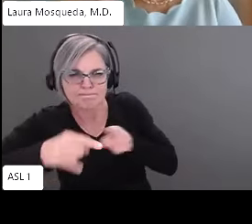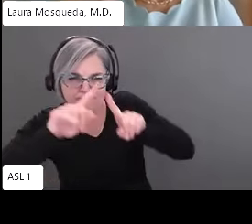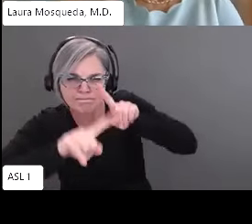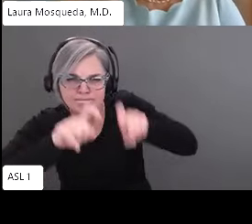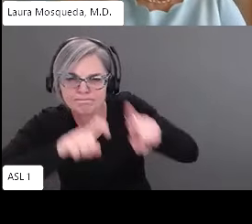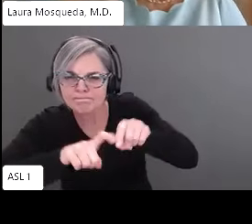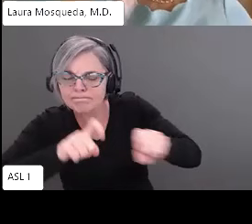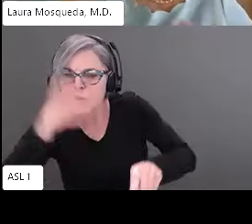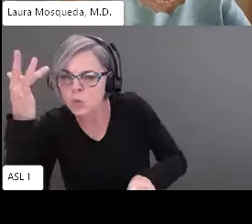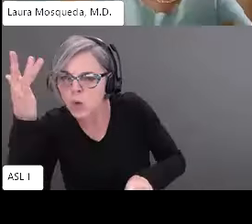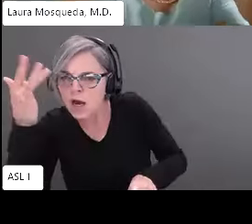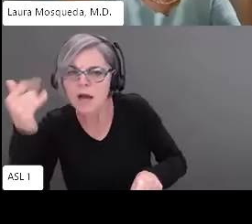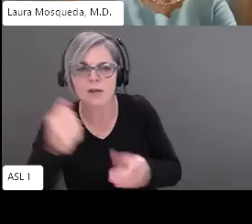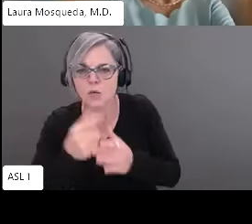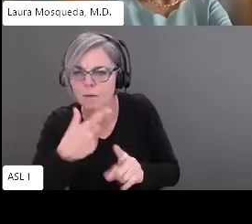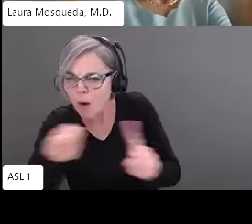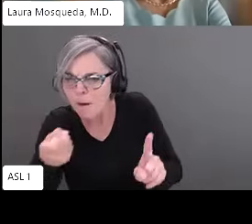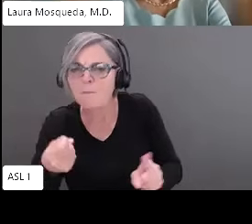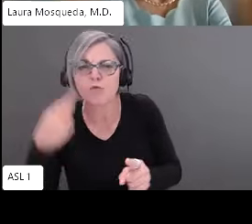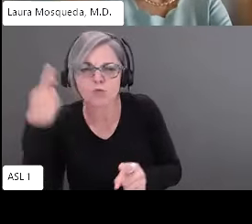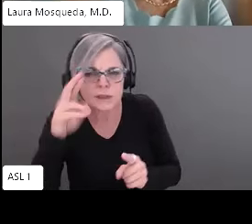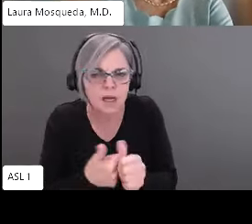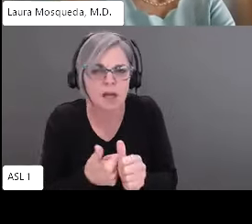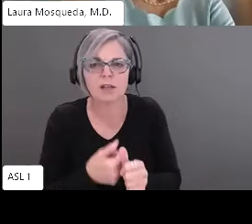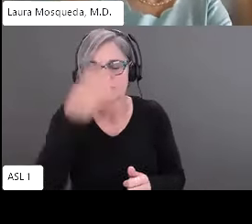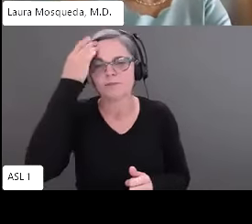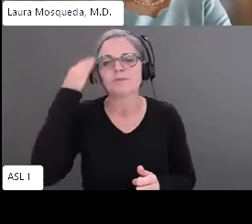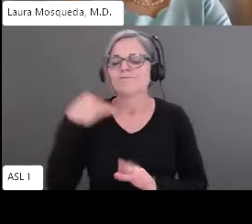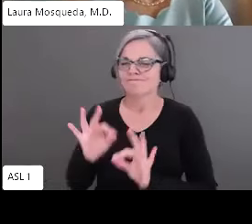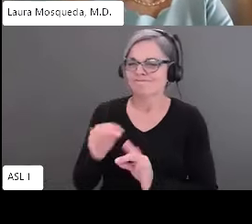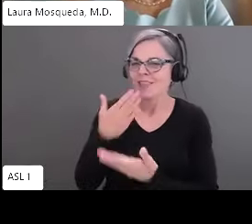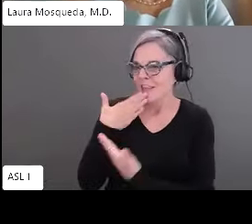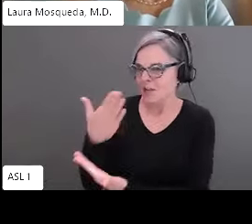right. Well, let's take a walk down memory lane.